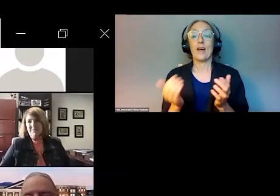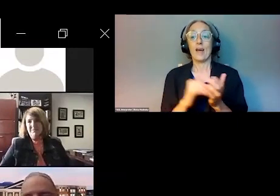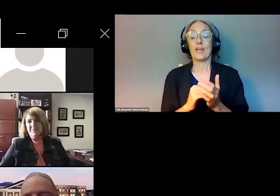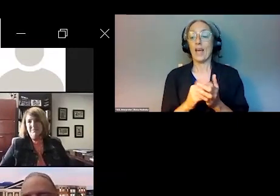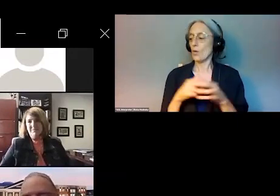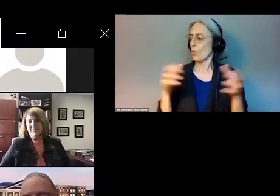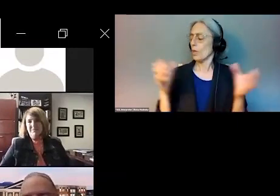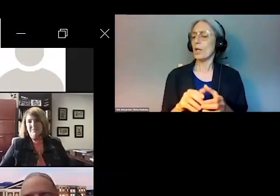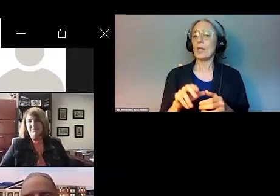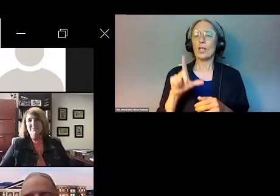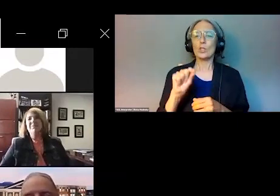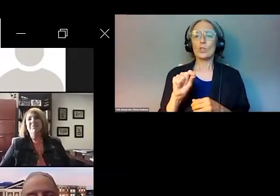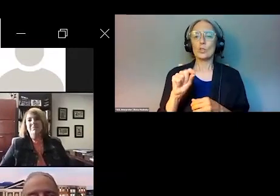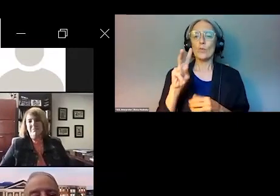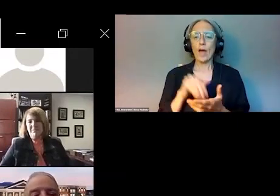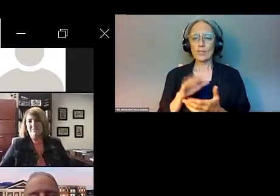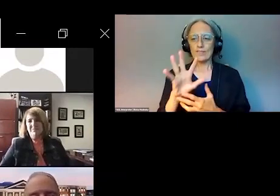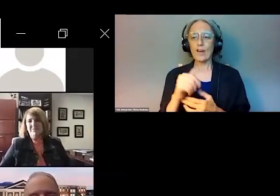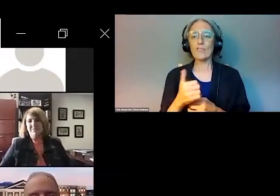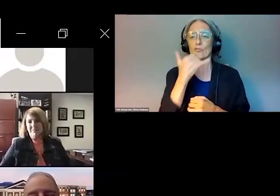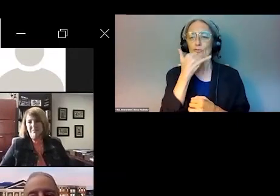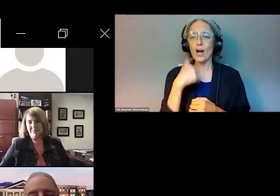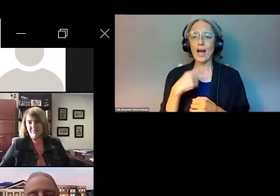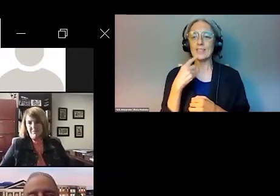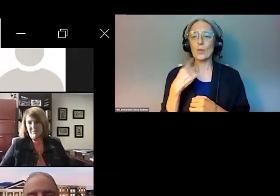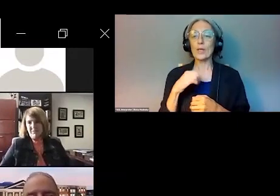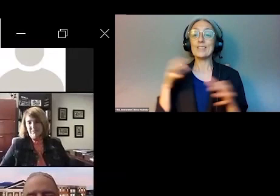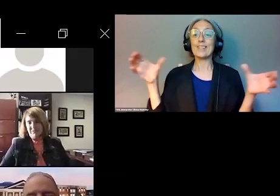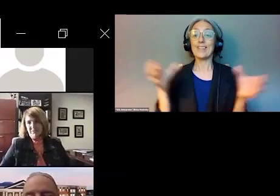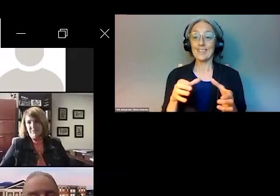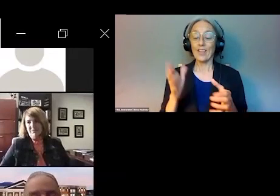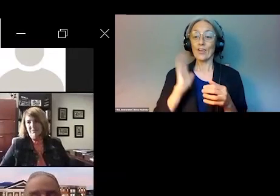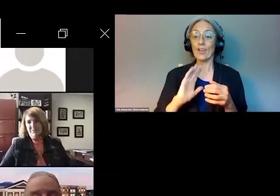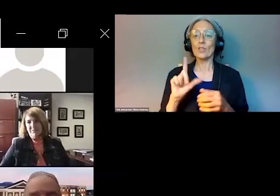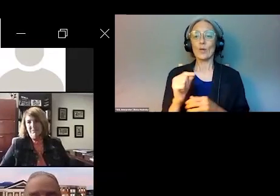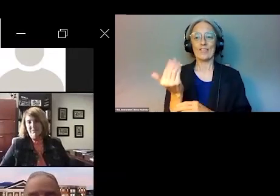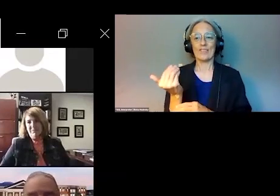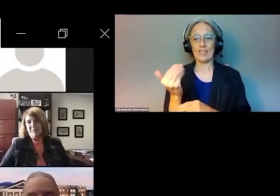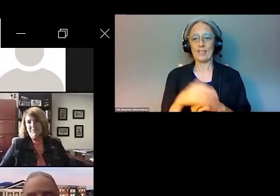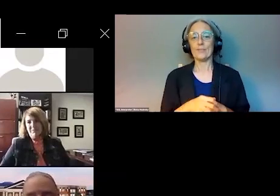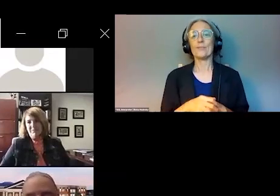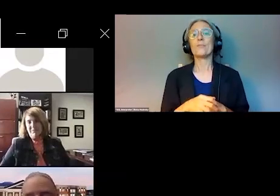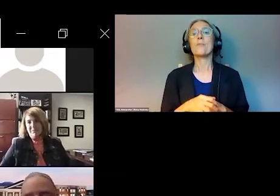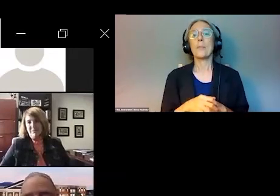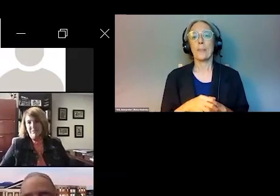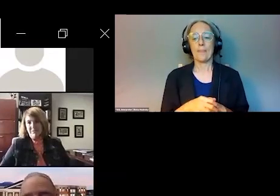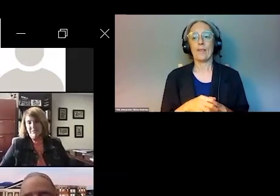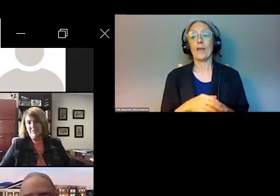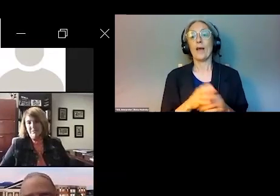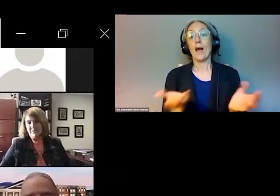was 2015. And we are planning on bringing all the people that we can together again